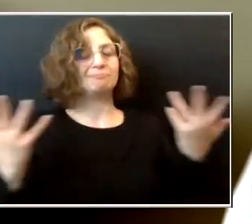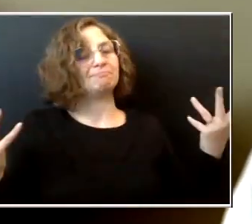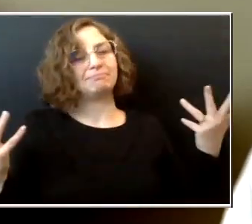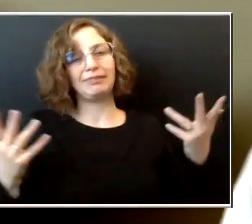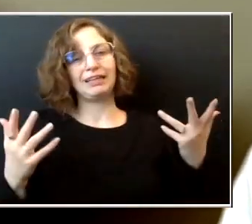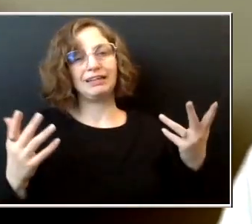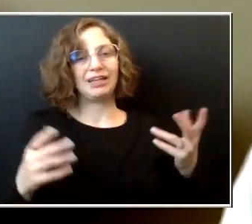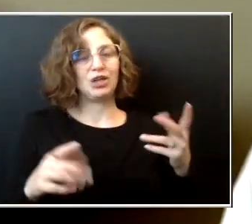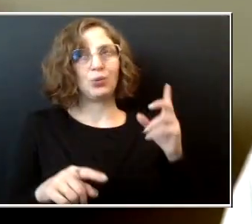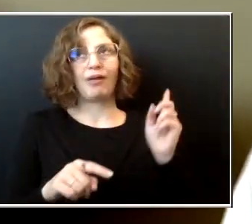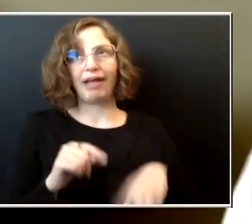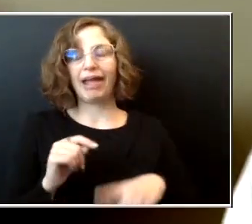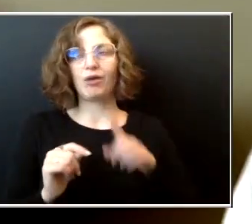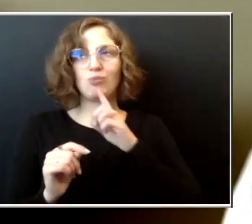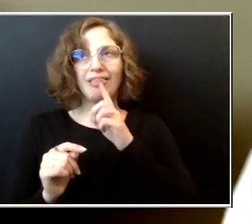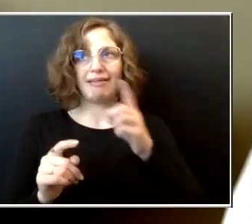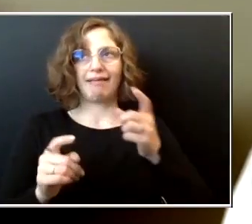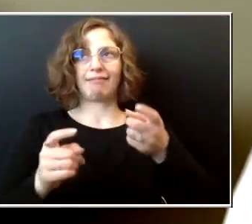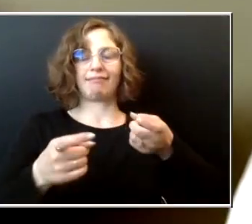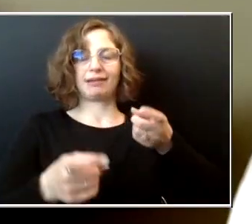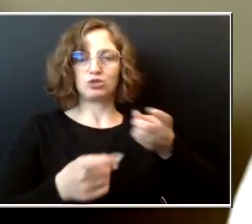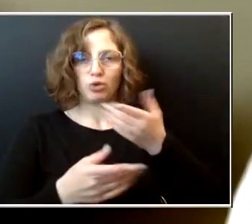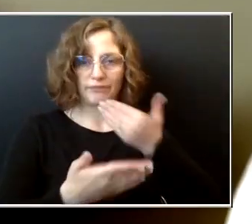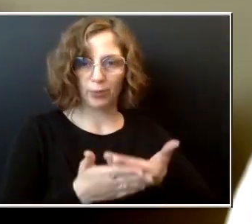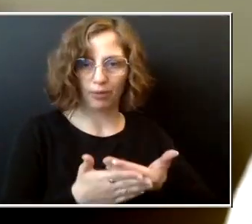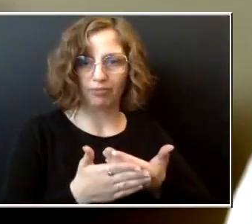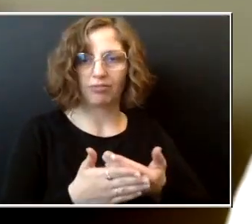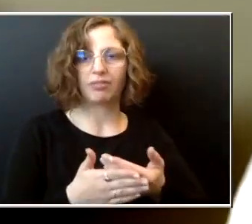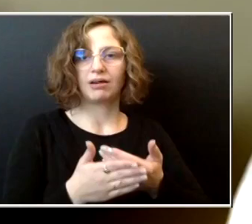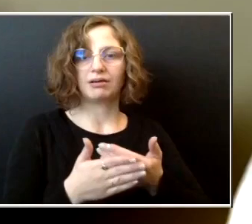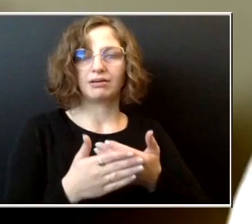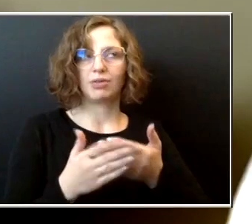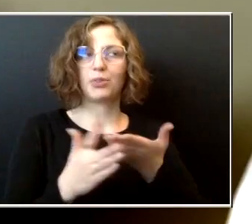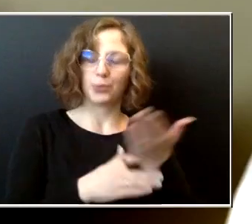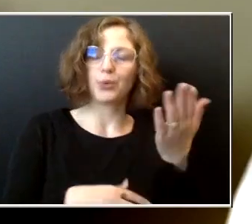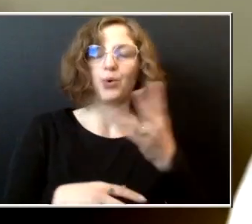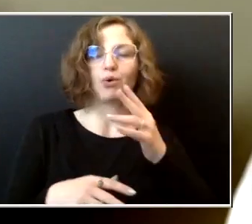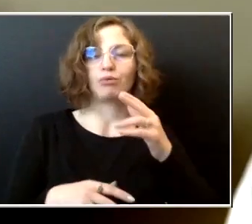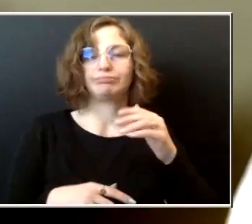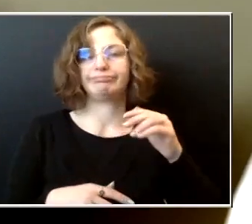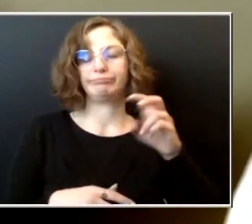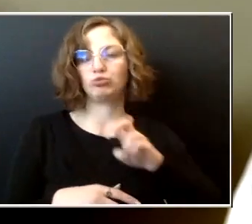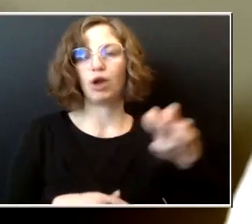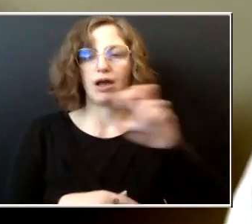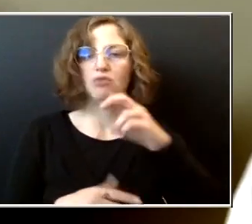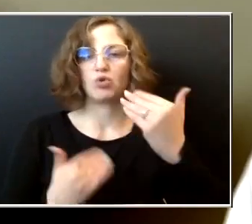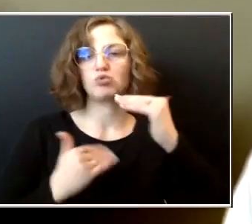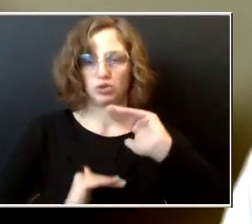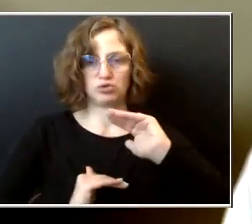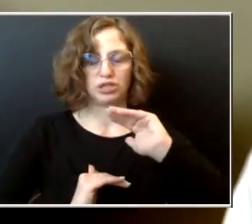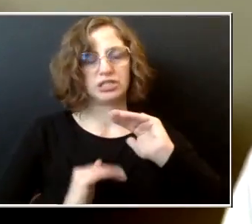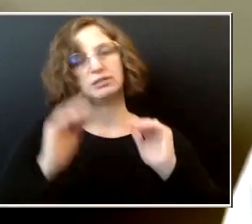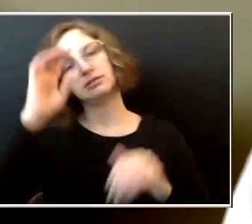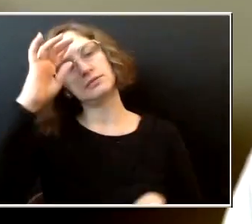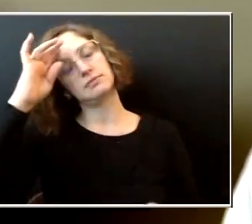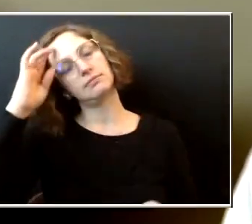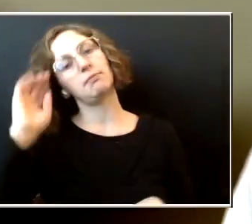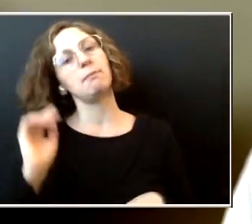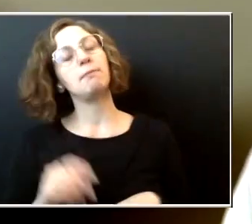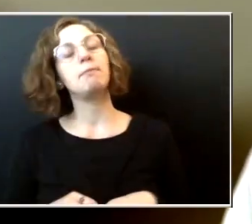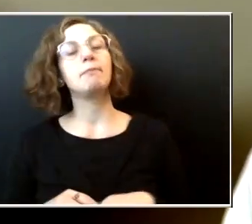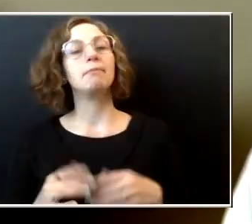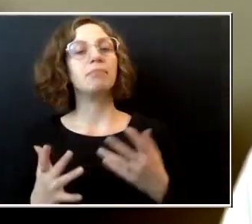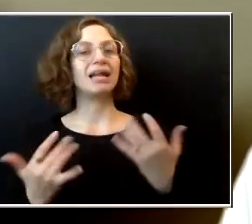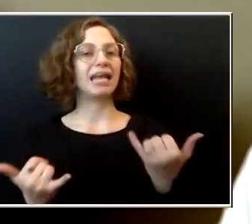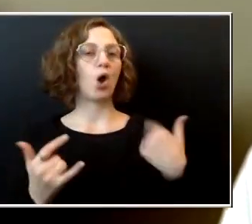and hopefully draw conclusions, but also make preparations or changes should we need to in